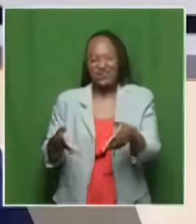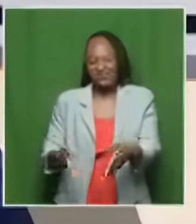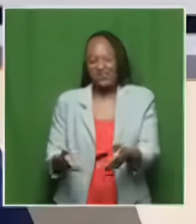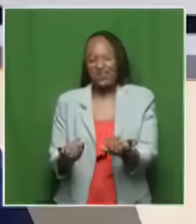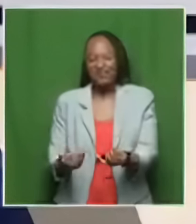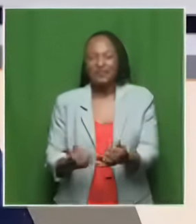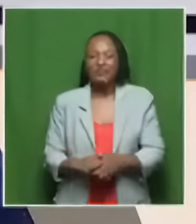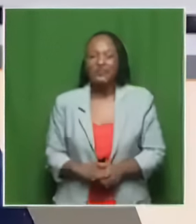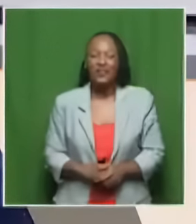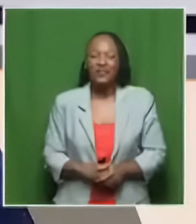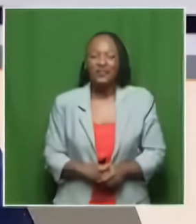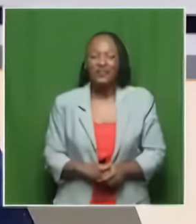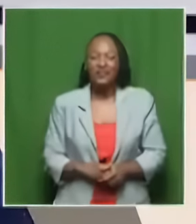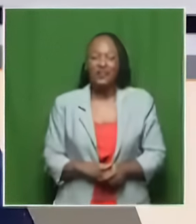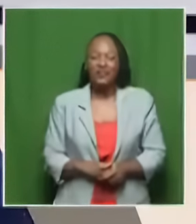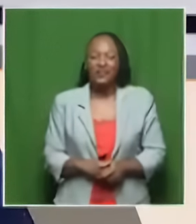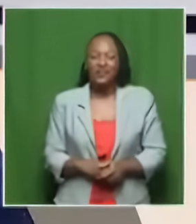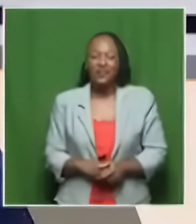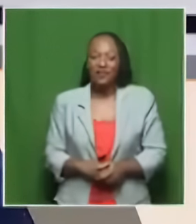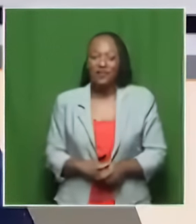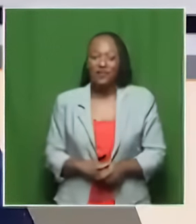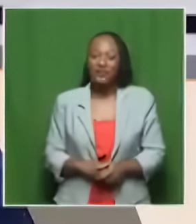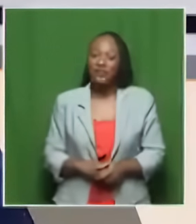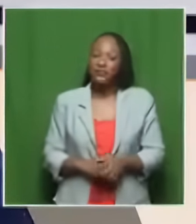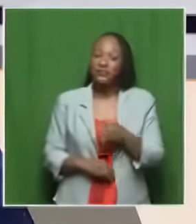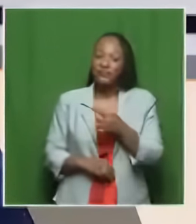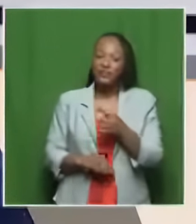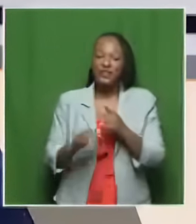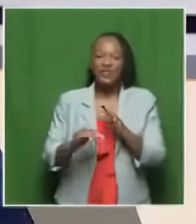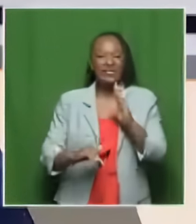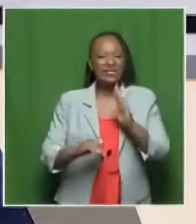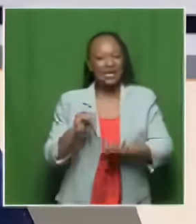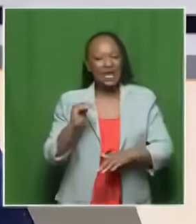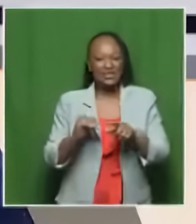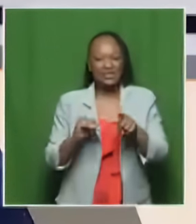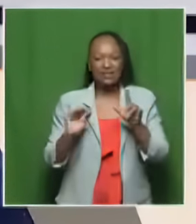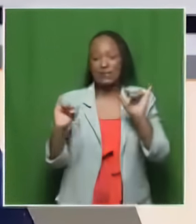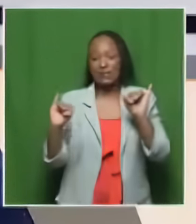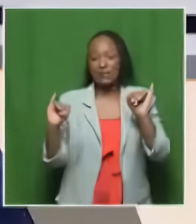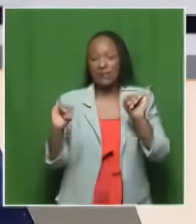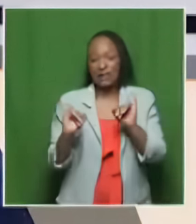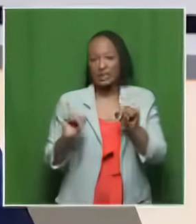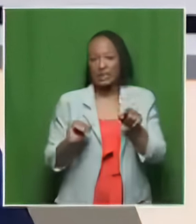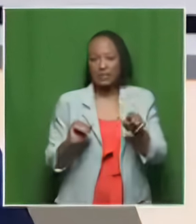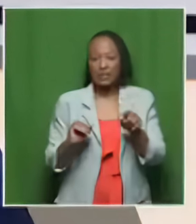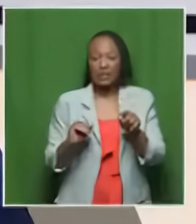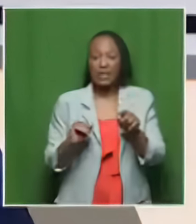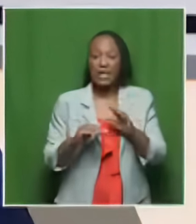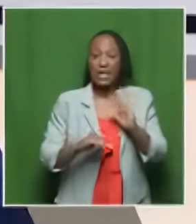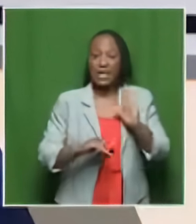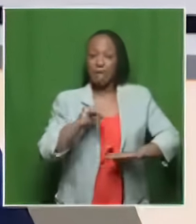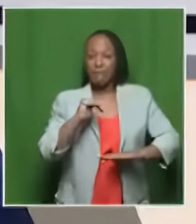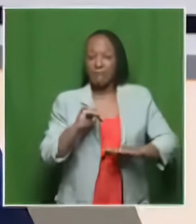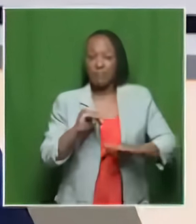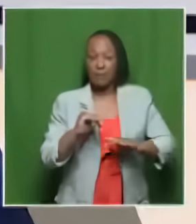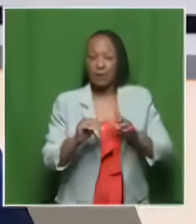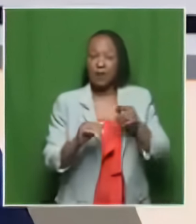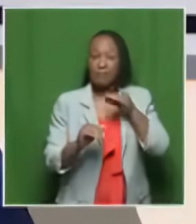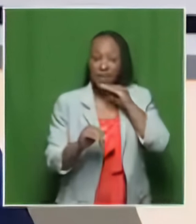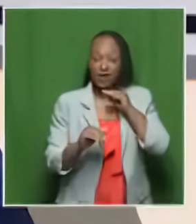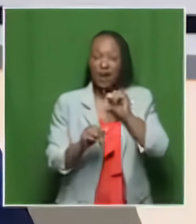talk about that, because the charges are quite serious and the implications are serious. You have